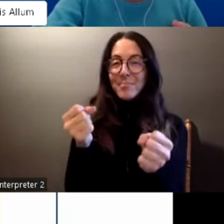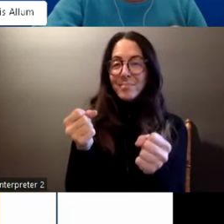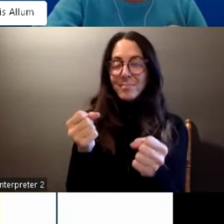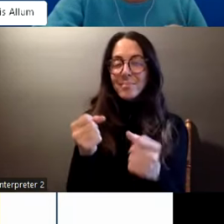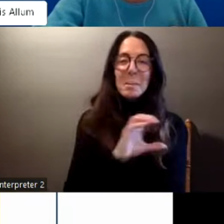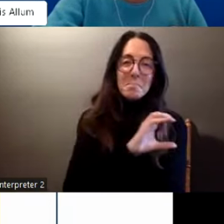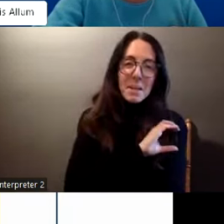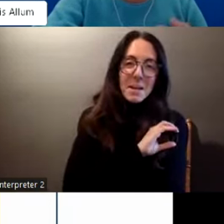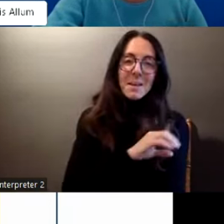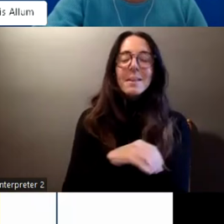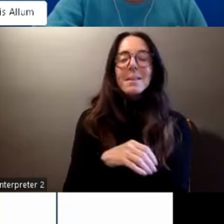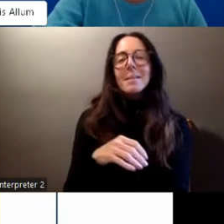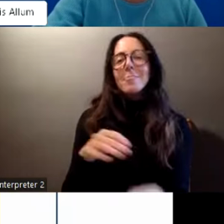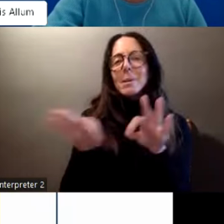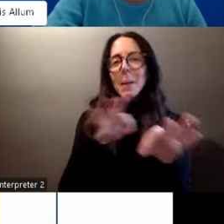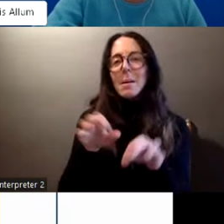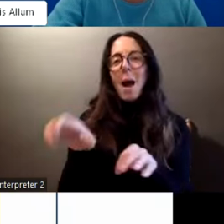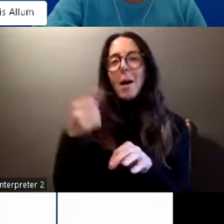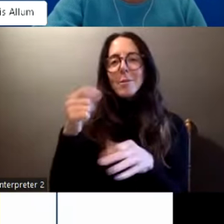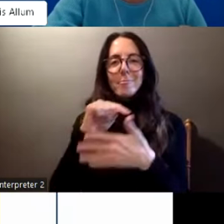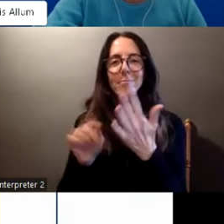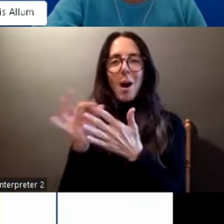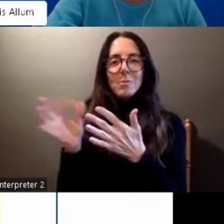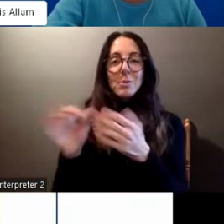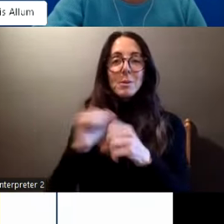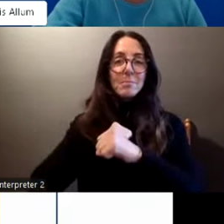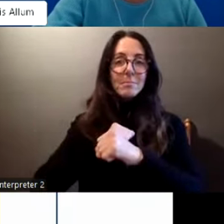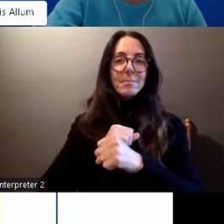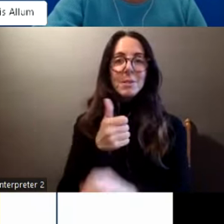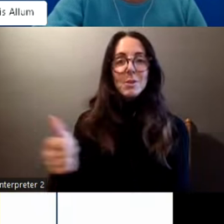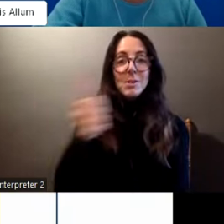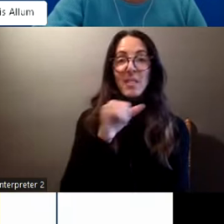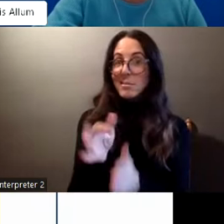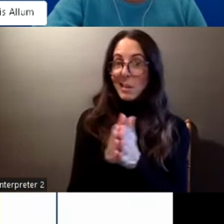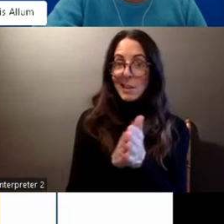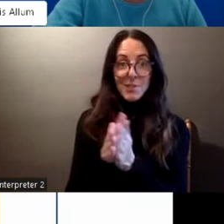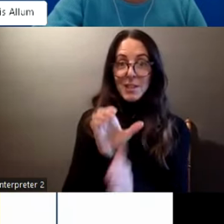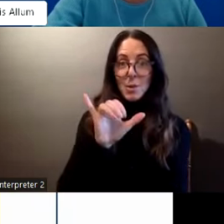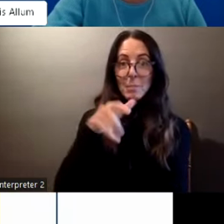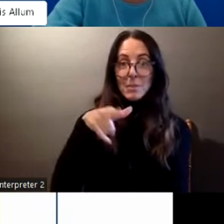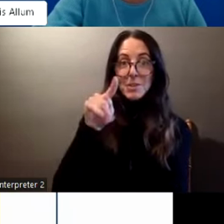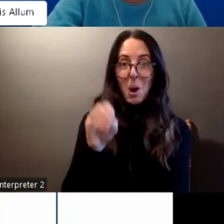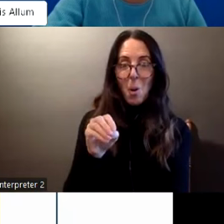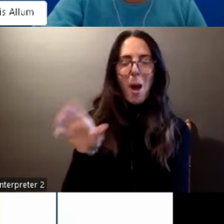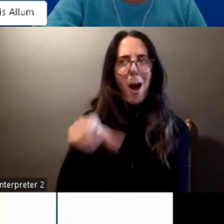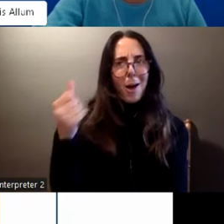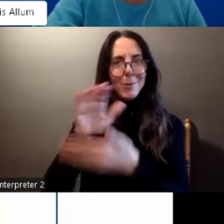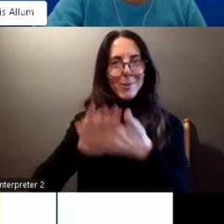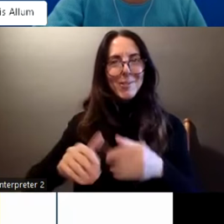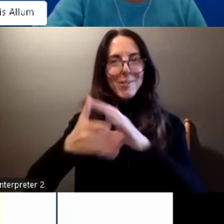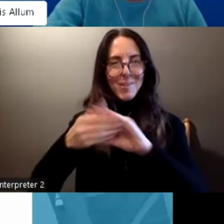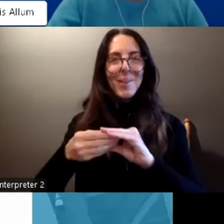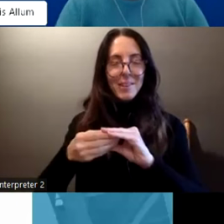other ways to protect yourself. And certainly, if you're interested in crypto, they have probably more stories that they can share about